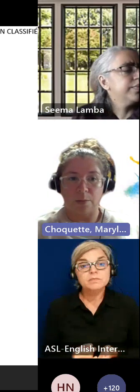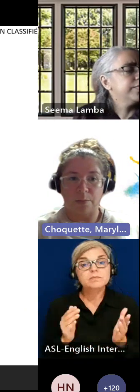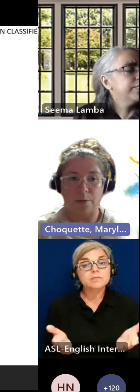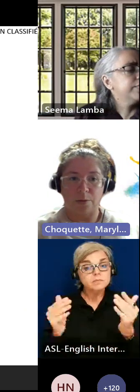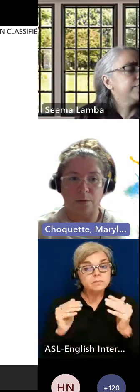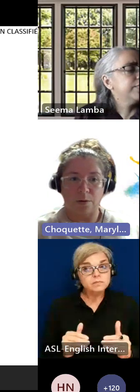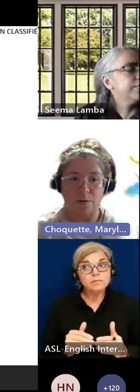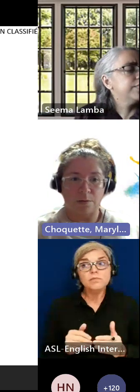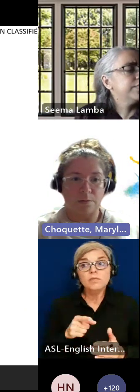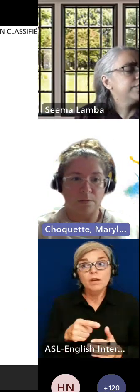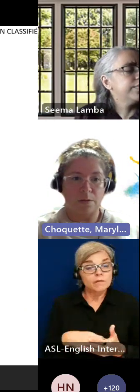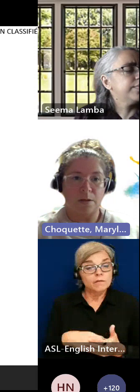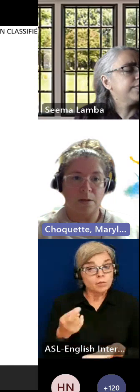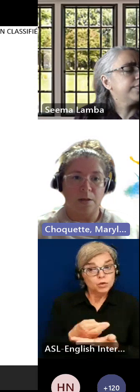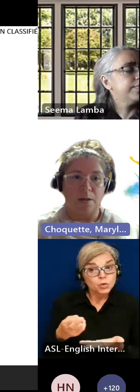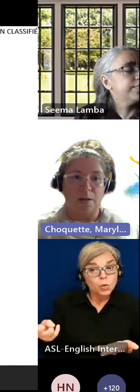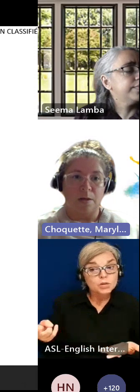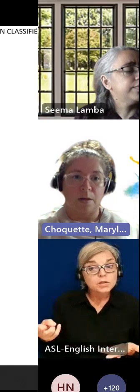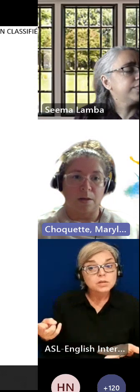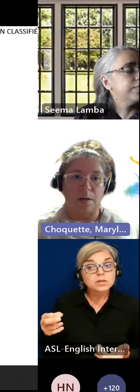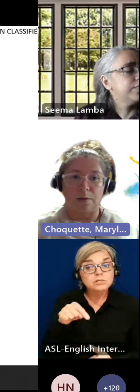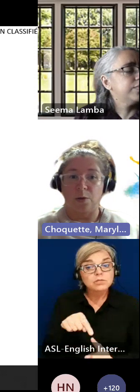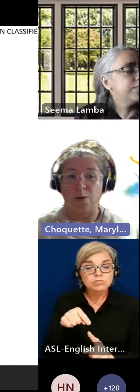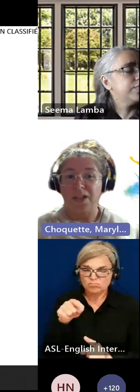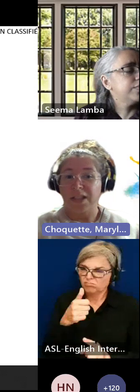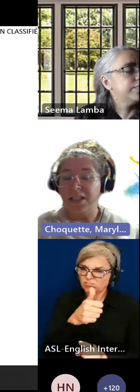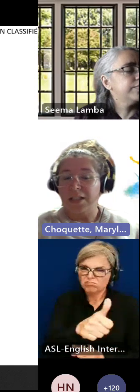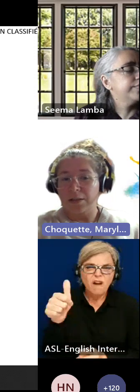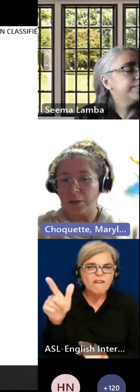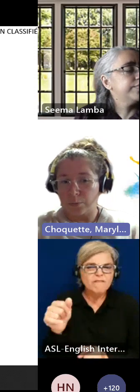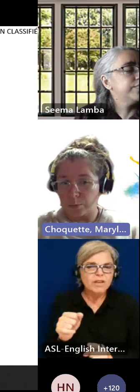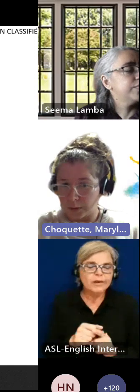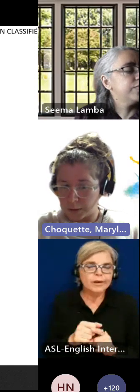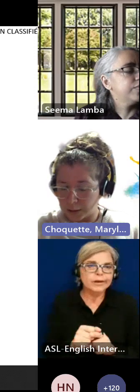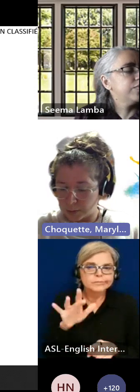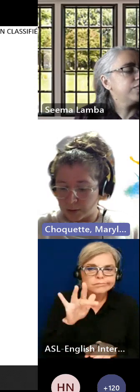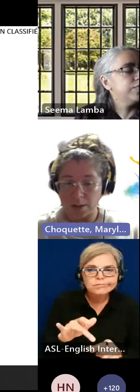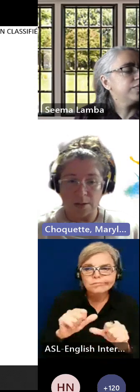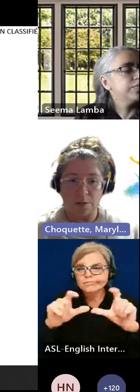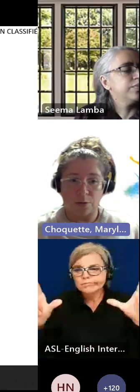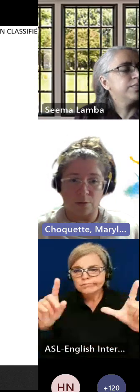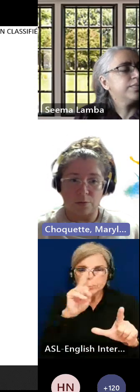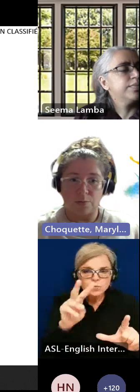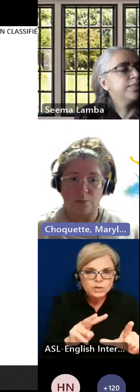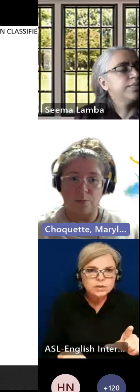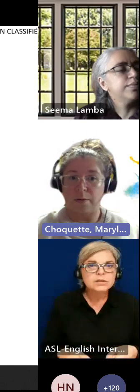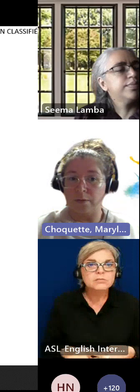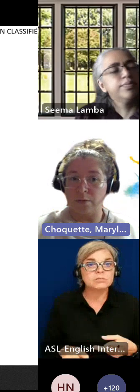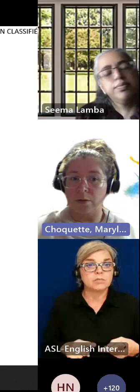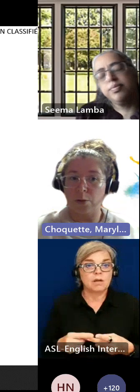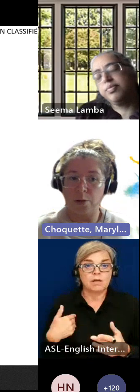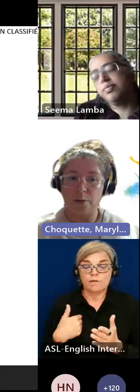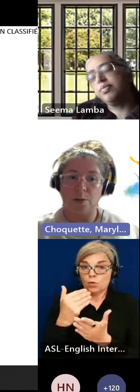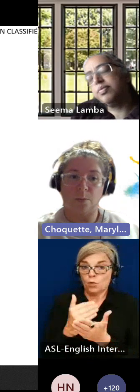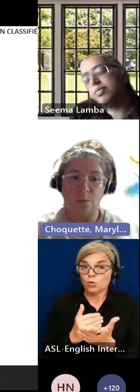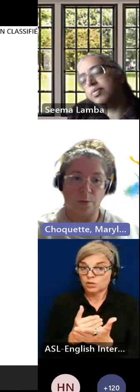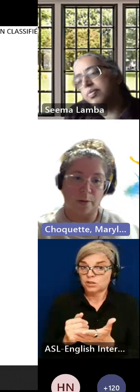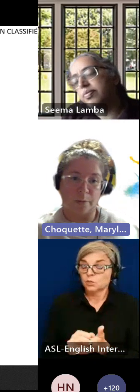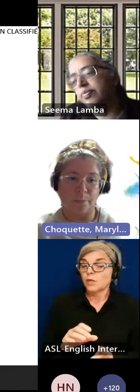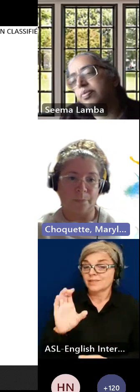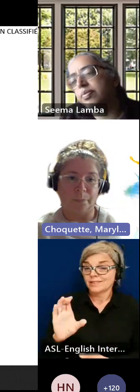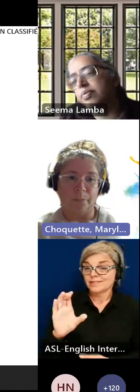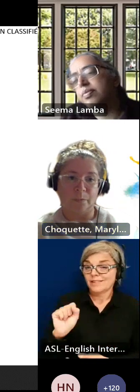can look up on your own and courses through CSPS should you want to learn